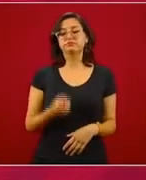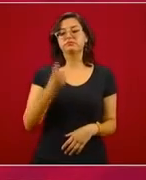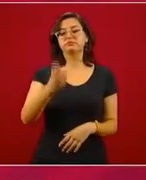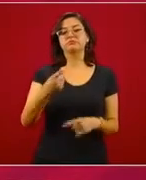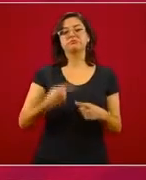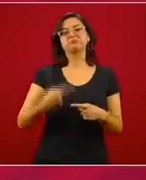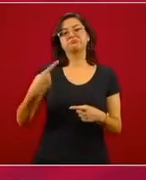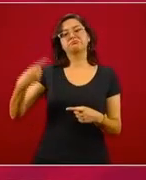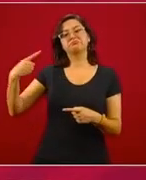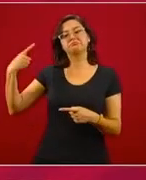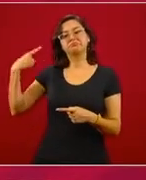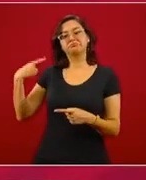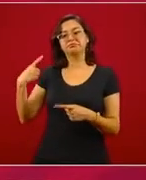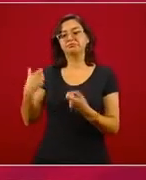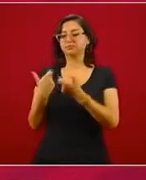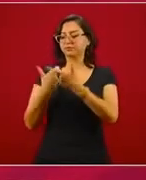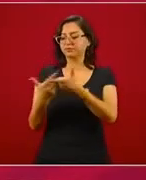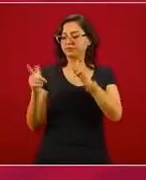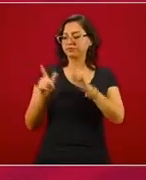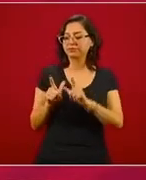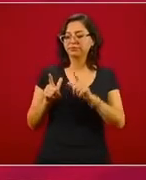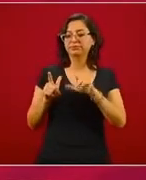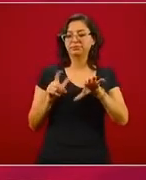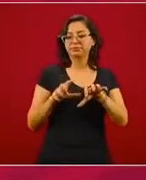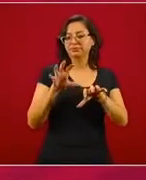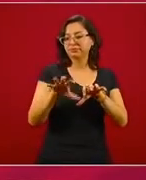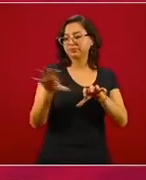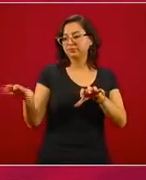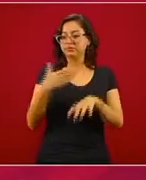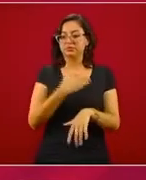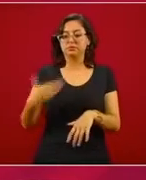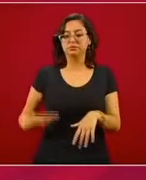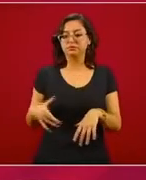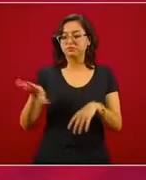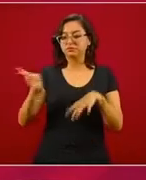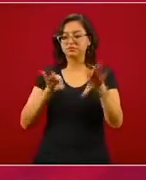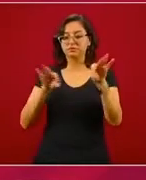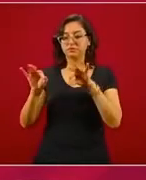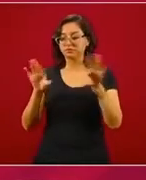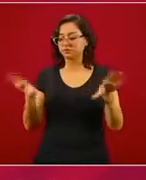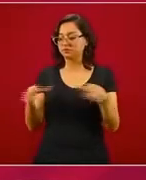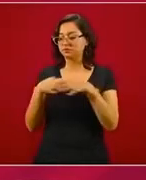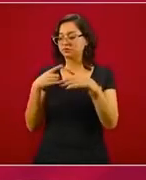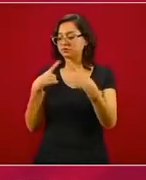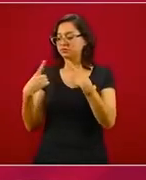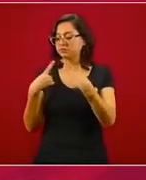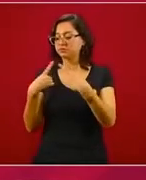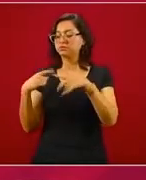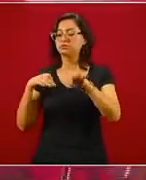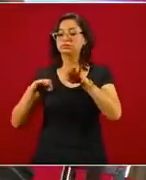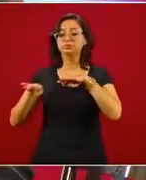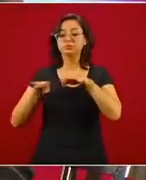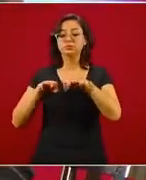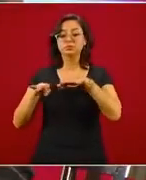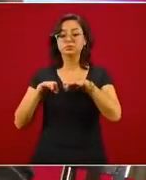that decision that we did, we've been working on this for weeks with a multi-sectorial group.